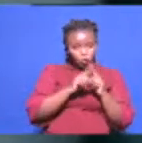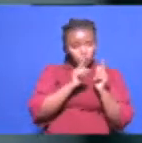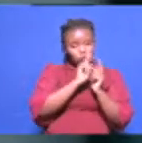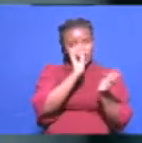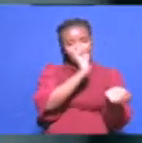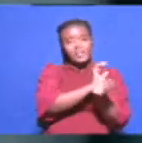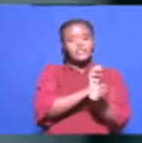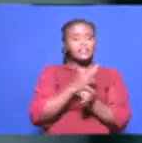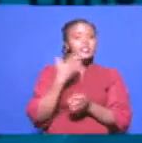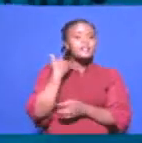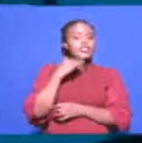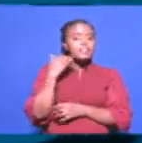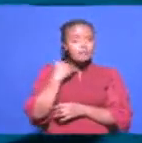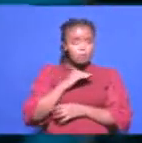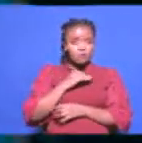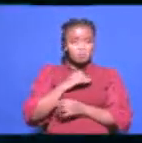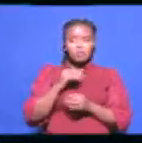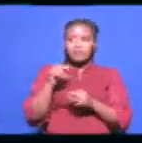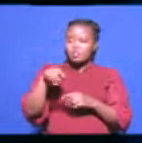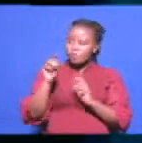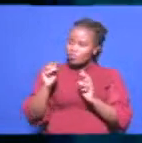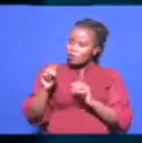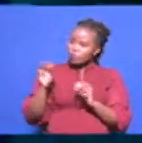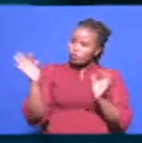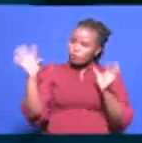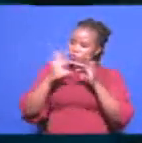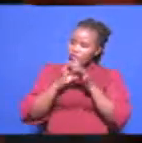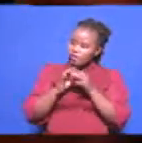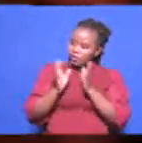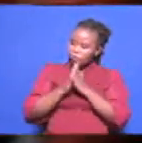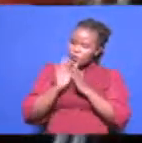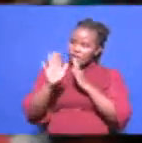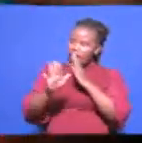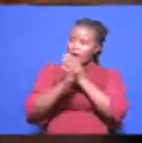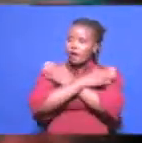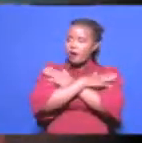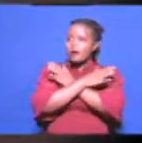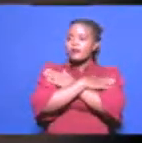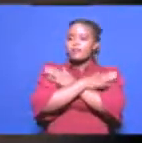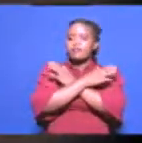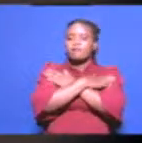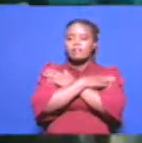time? Will Eva be reunited with her friends?